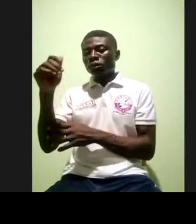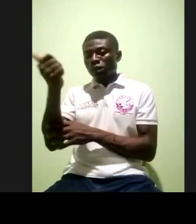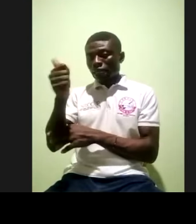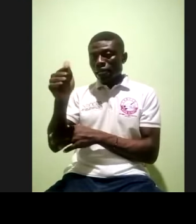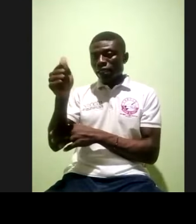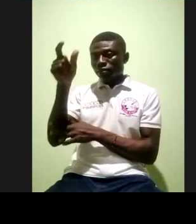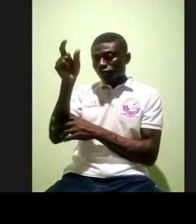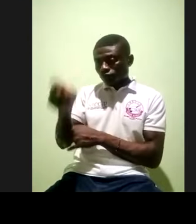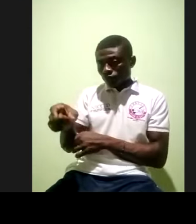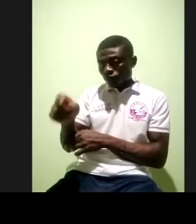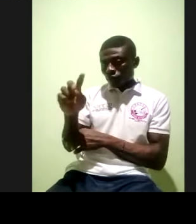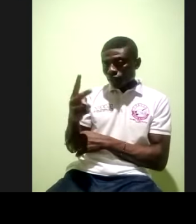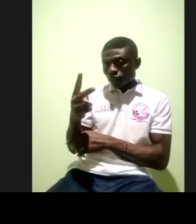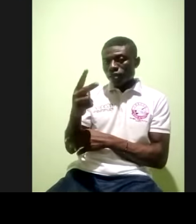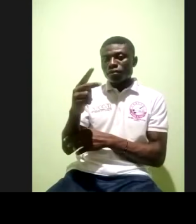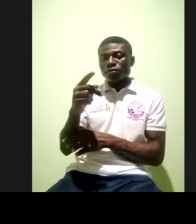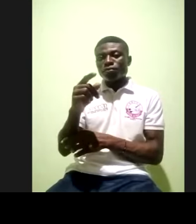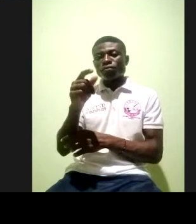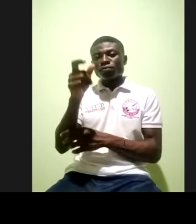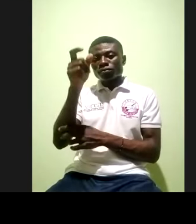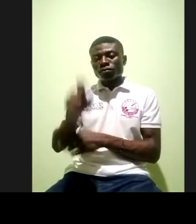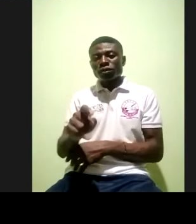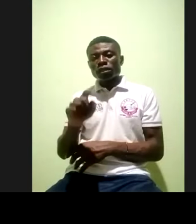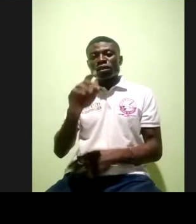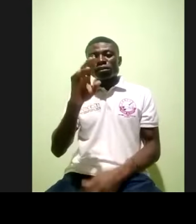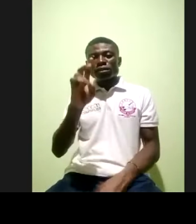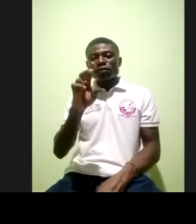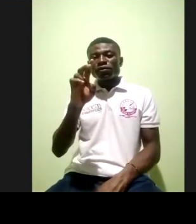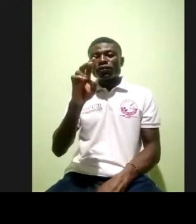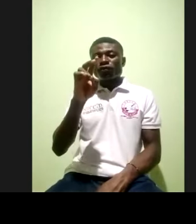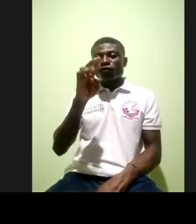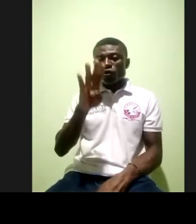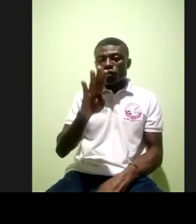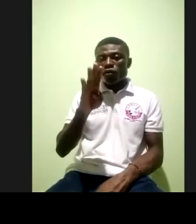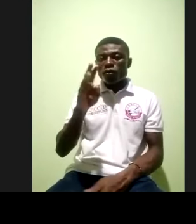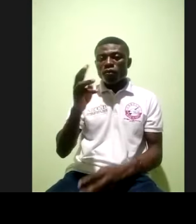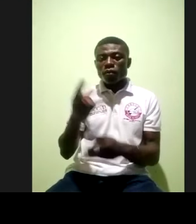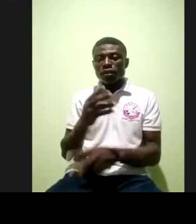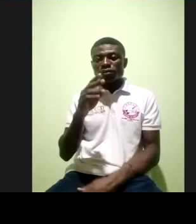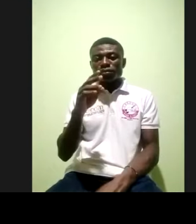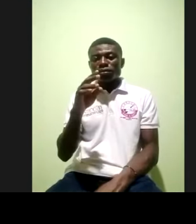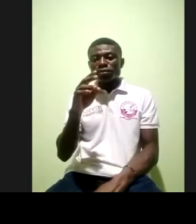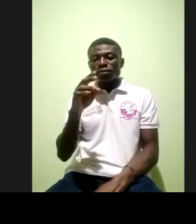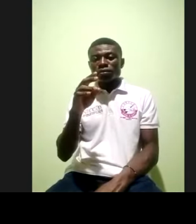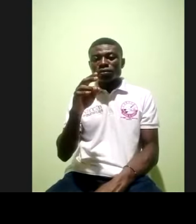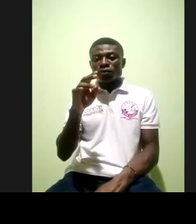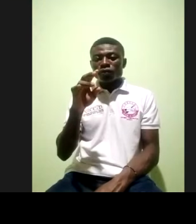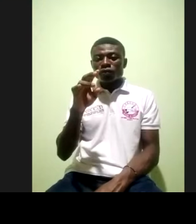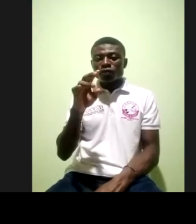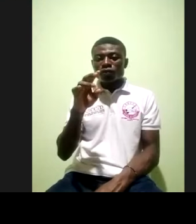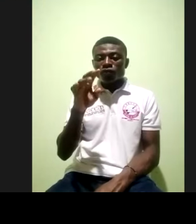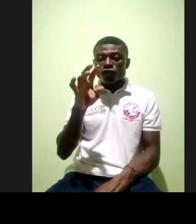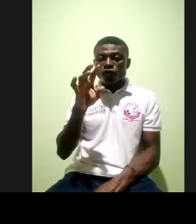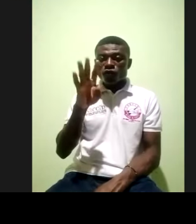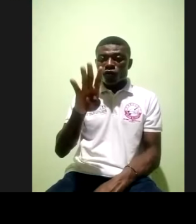second example here, 74 plus 13, what? So 4 plus 3 is